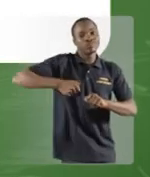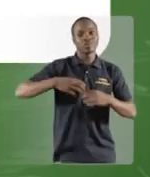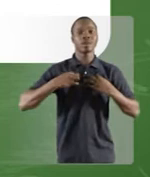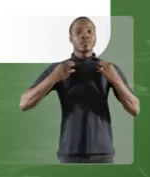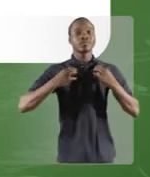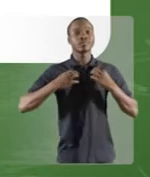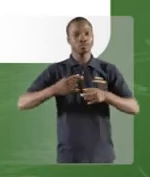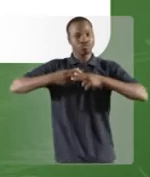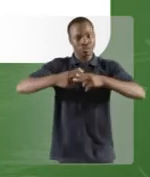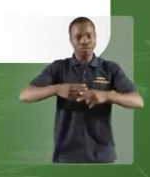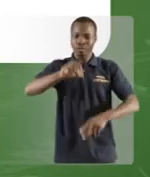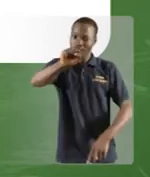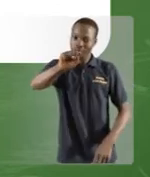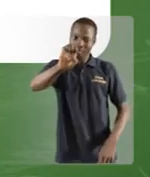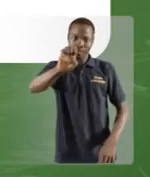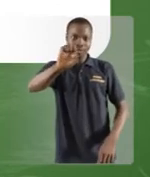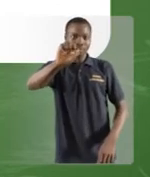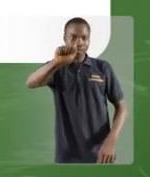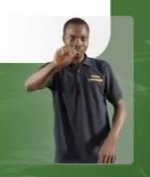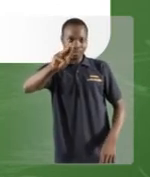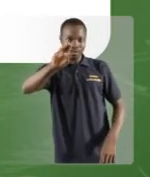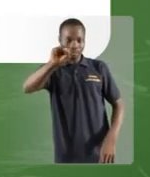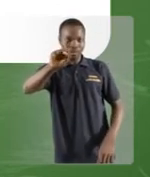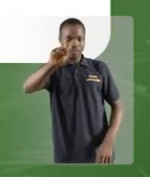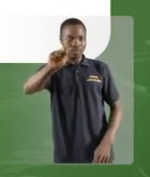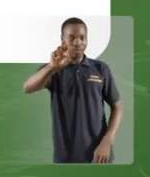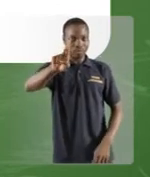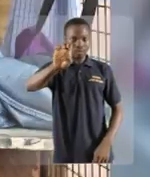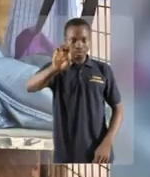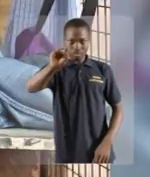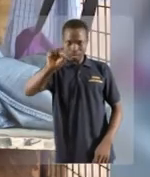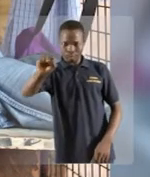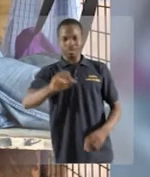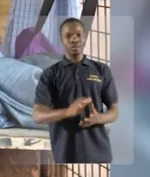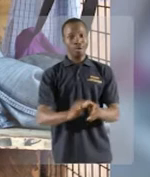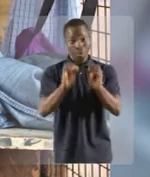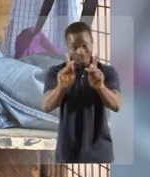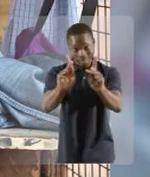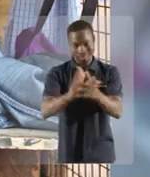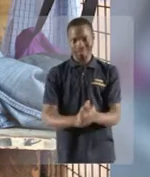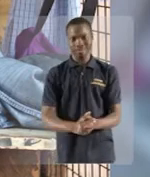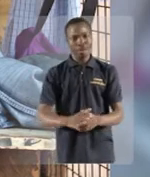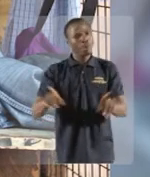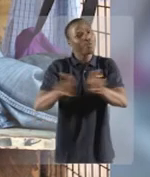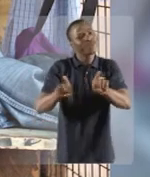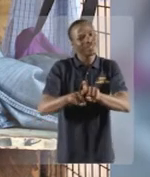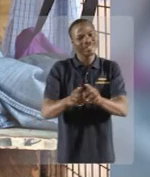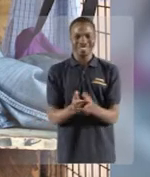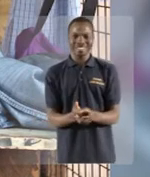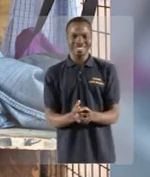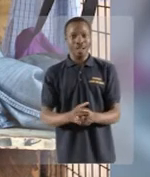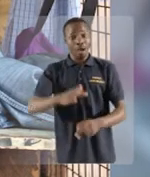a seamstress. Right? Repeat, a seamstress. Okay? There's also